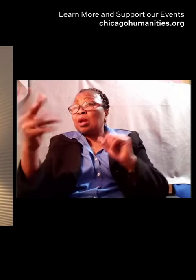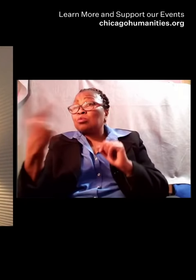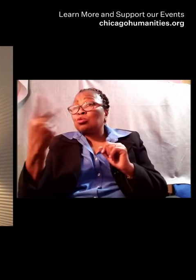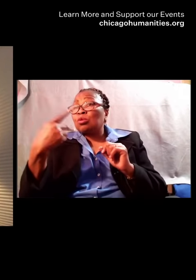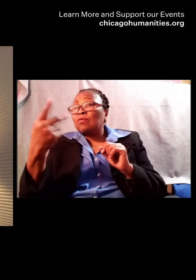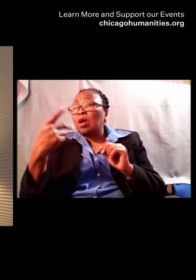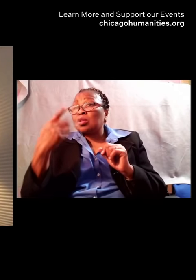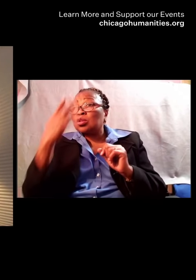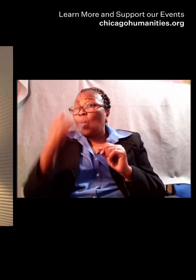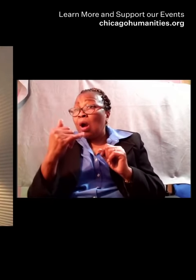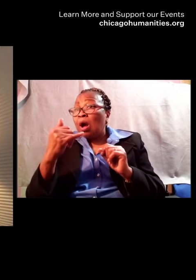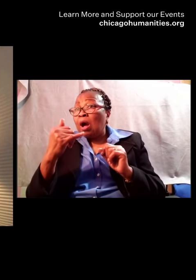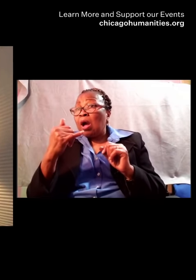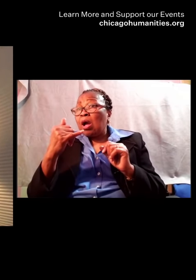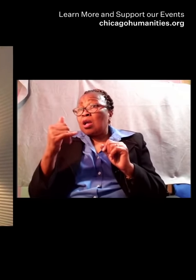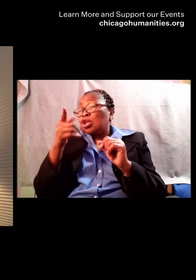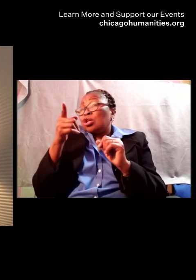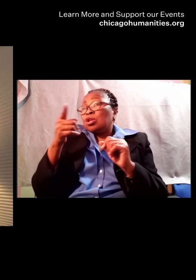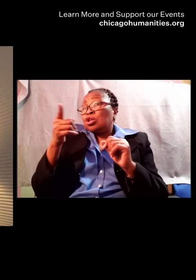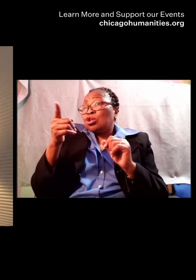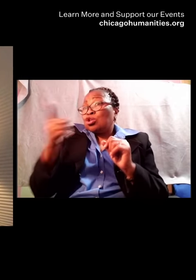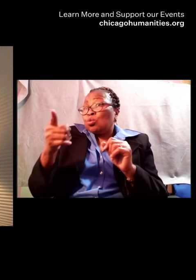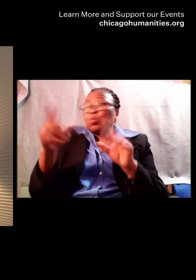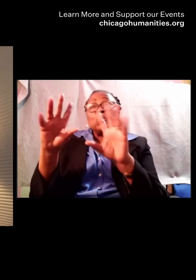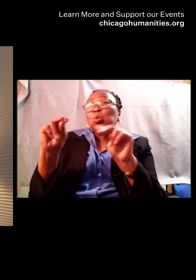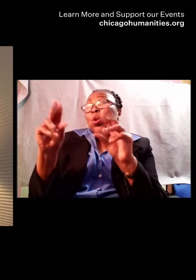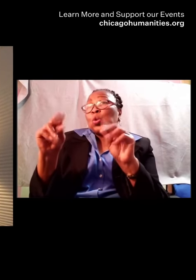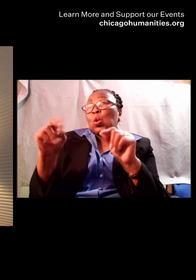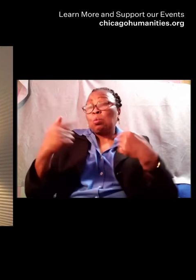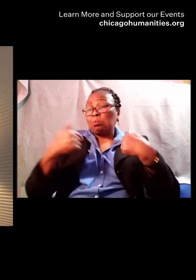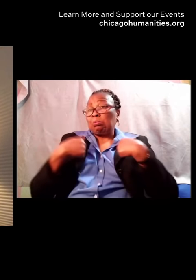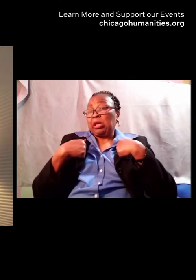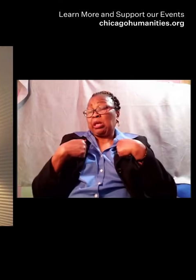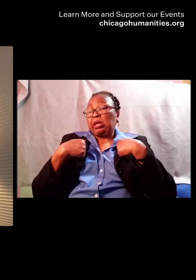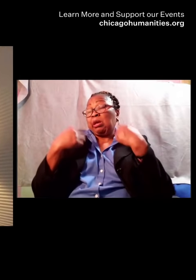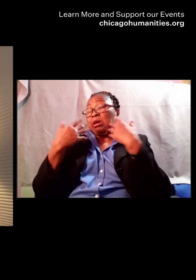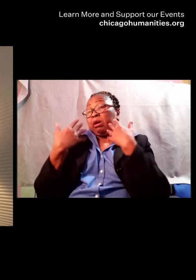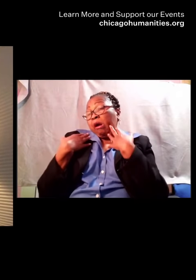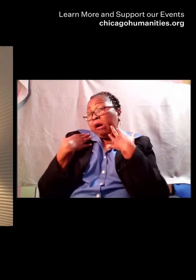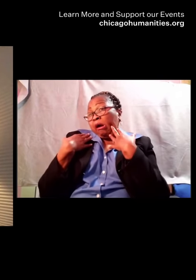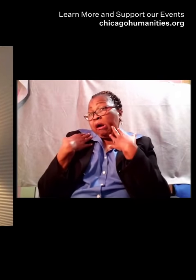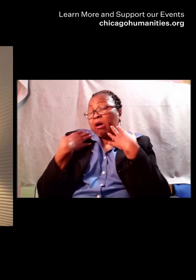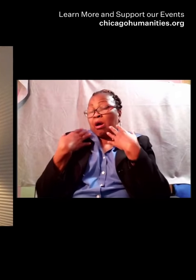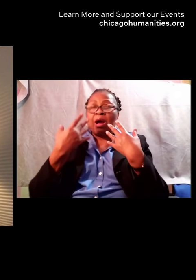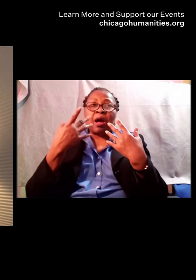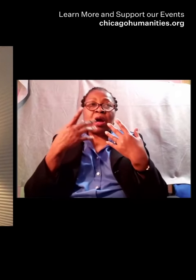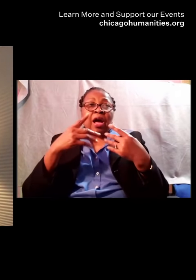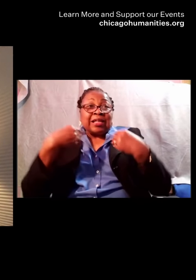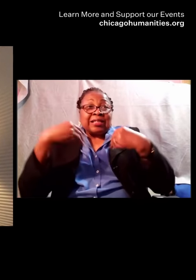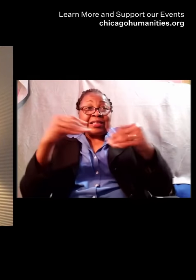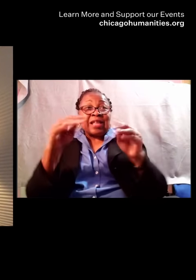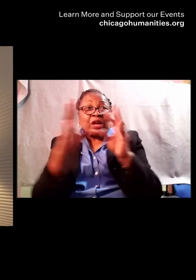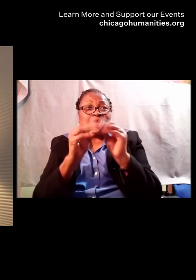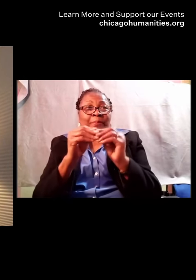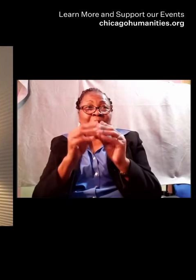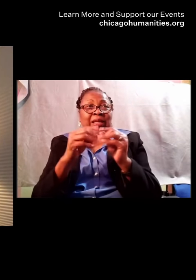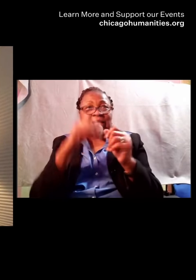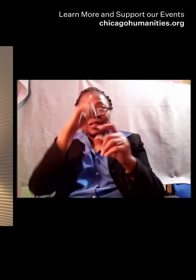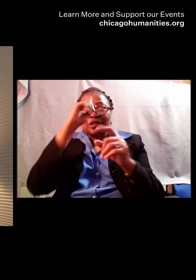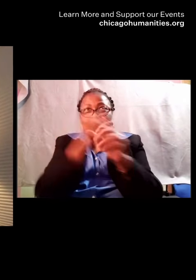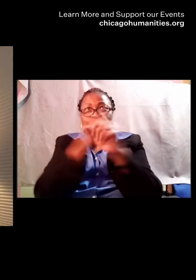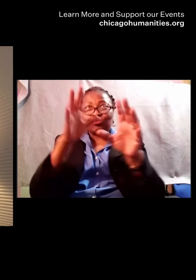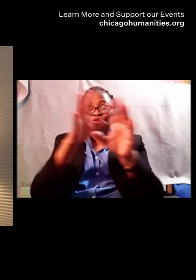say why. At sales meetings, they'll dream of sprouting tails right in the audio